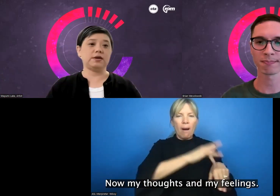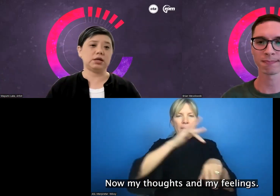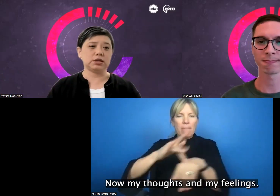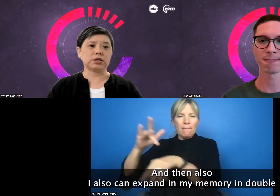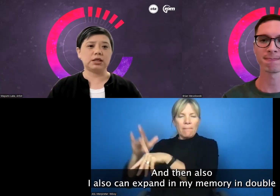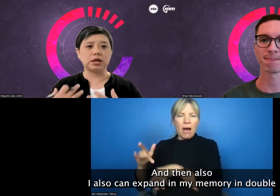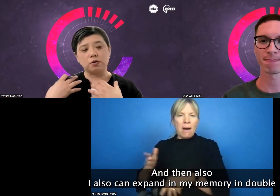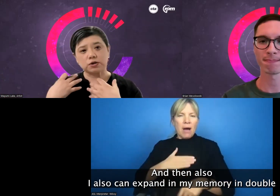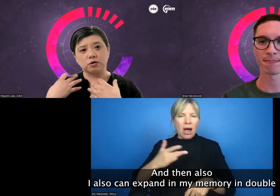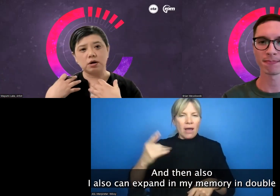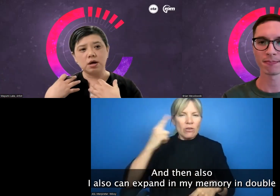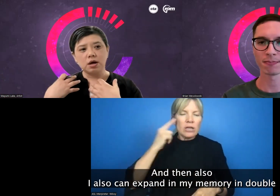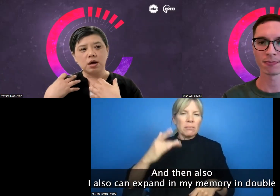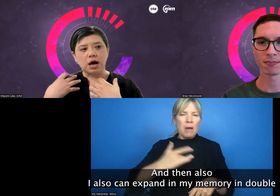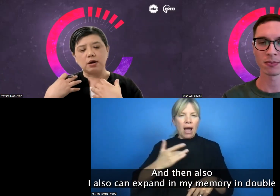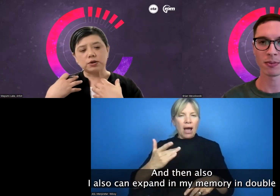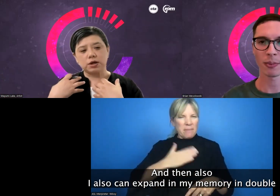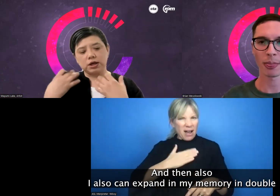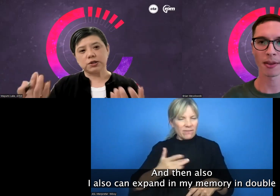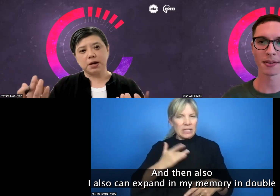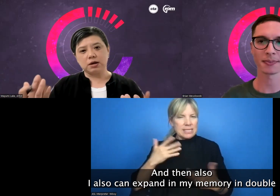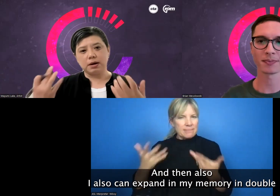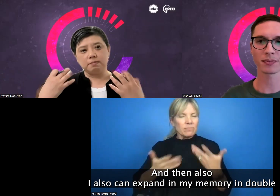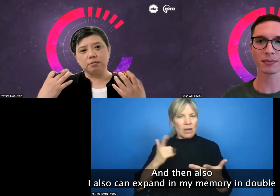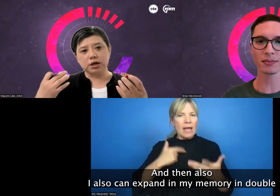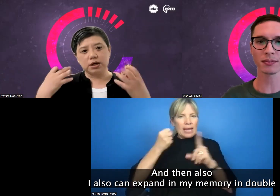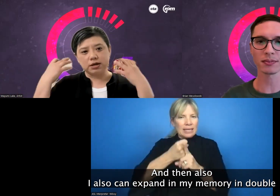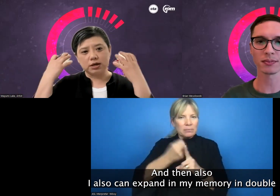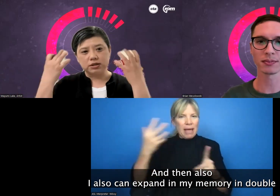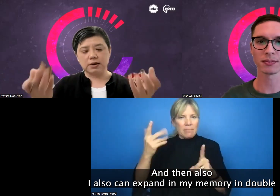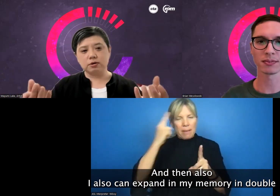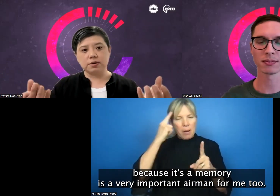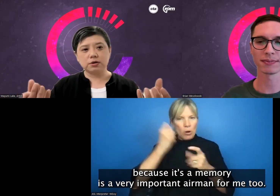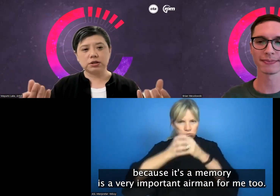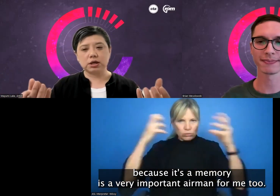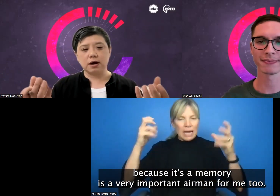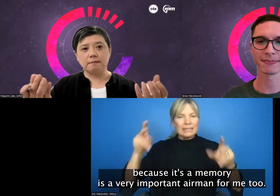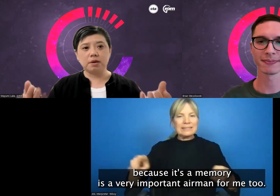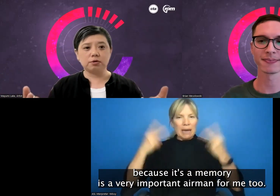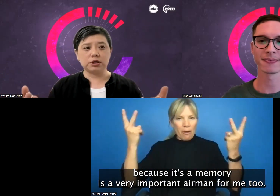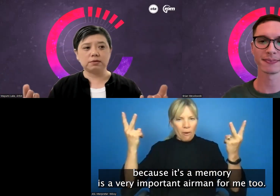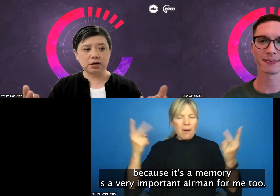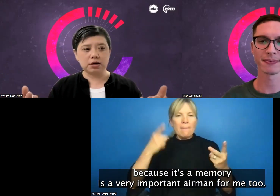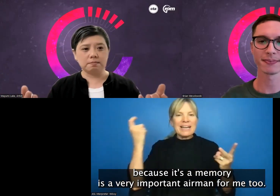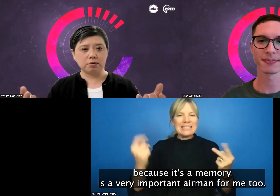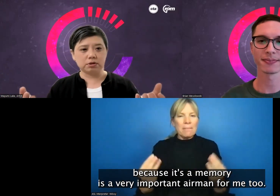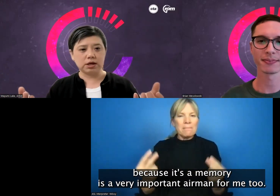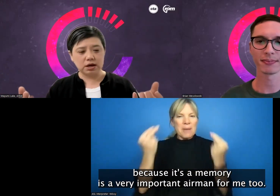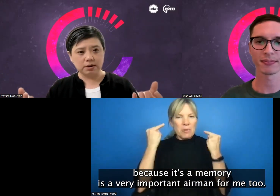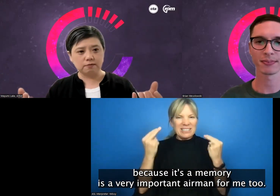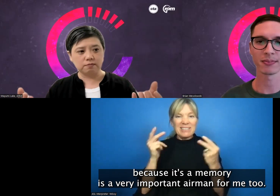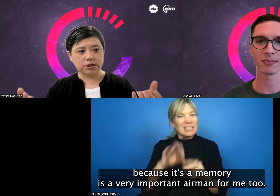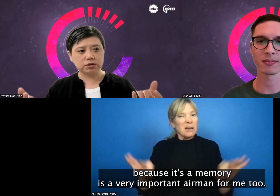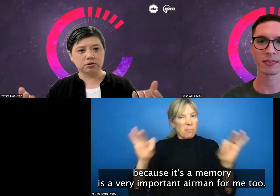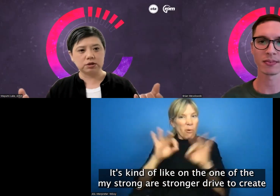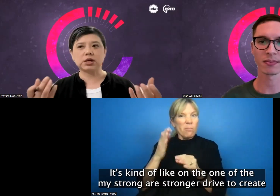my feelings, and then also I also can expand my memory in a double, because it's memory is a very important